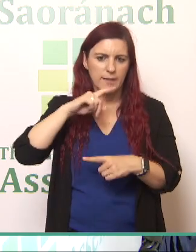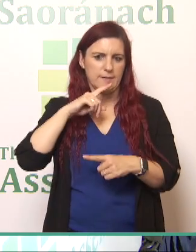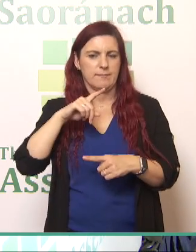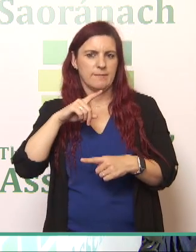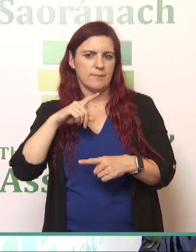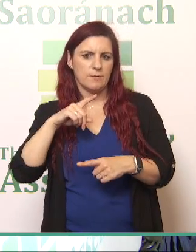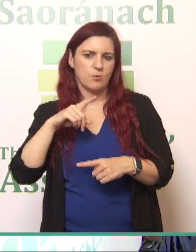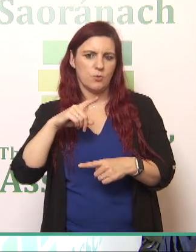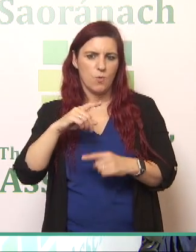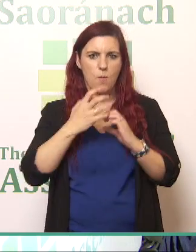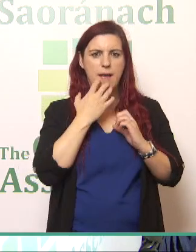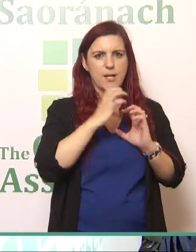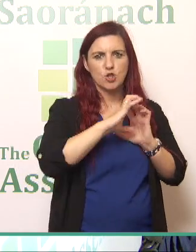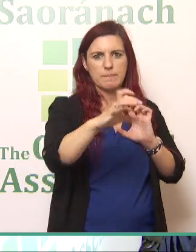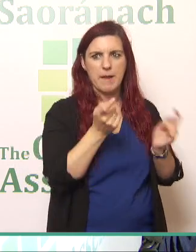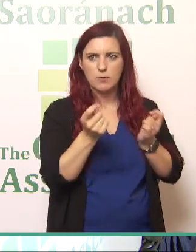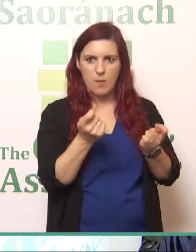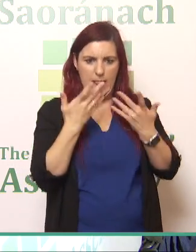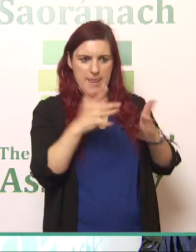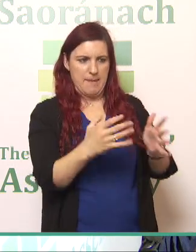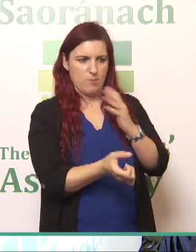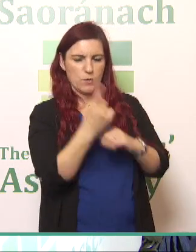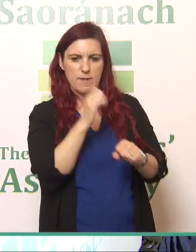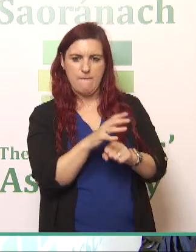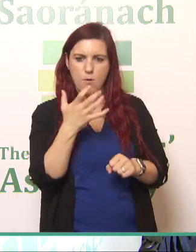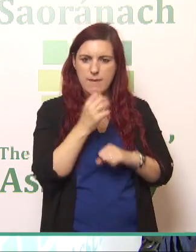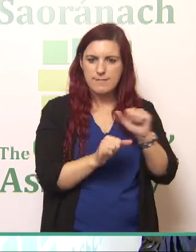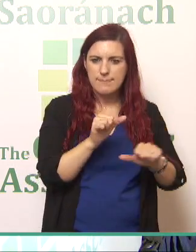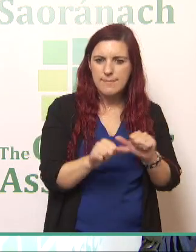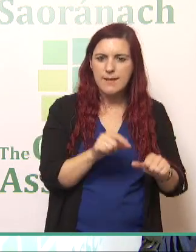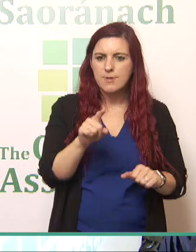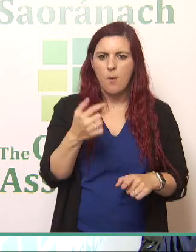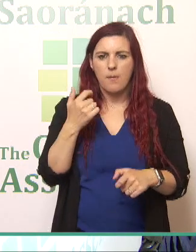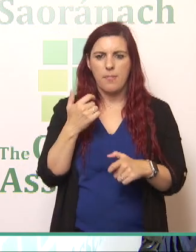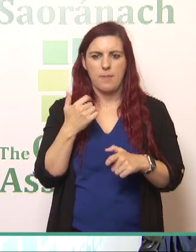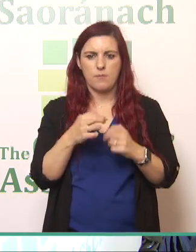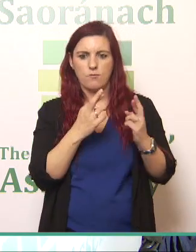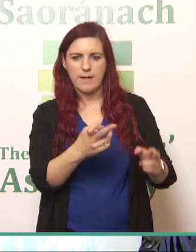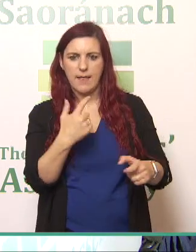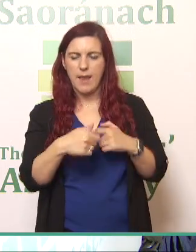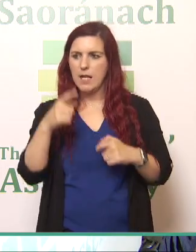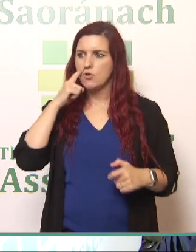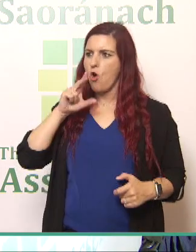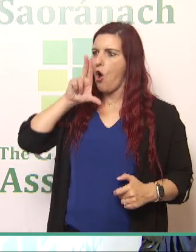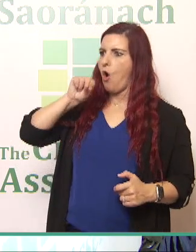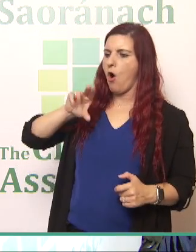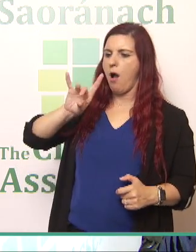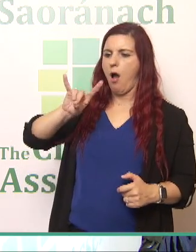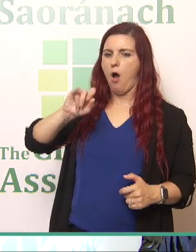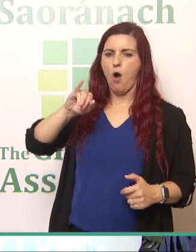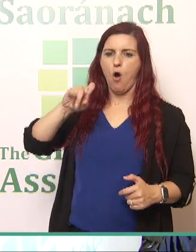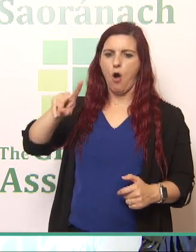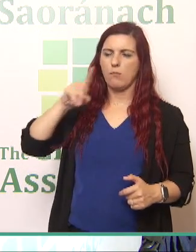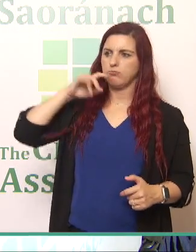management, that we leave opportunity for wildlife. It was just getting bright when I was filling my load, and there was a hawk praying right up